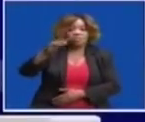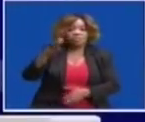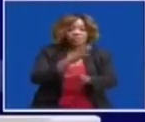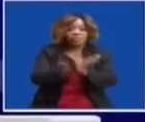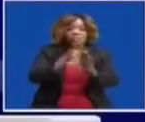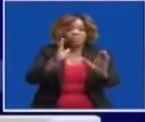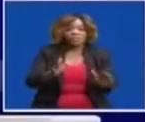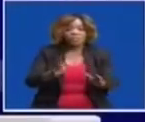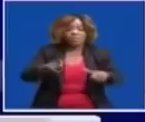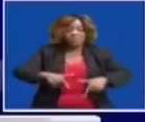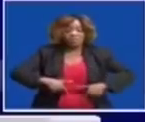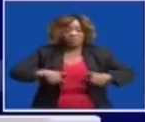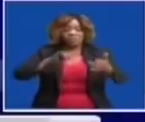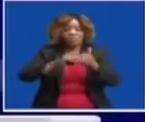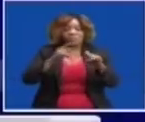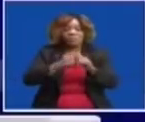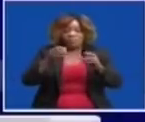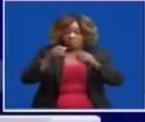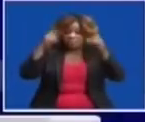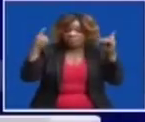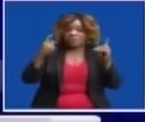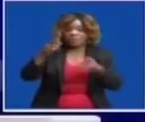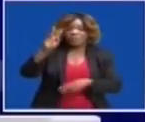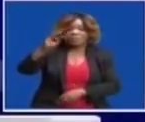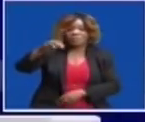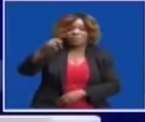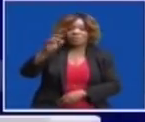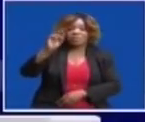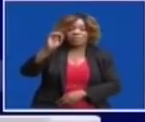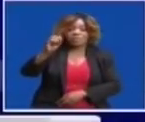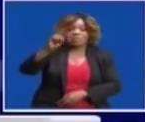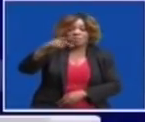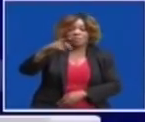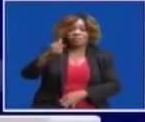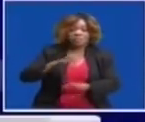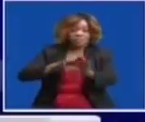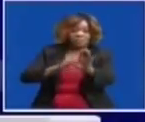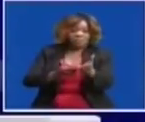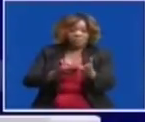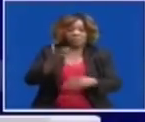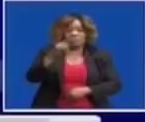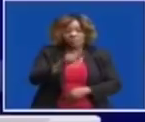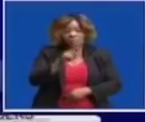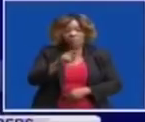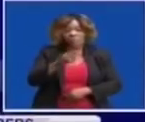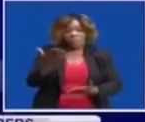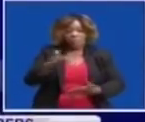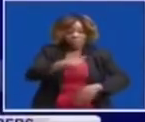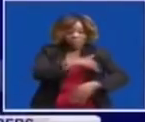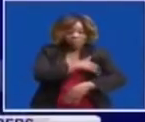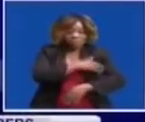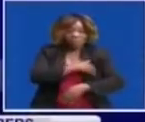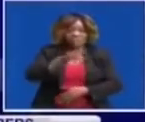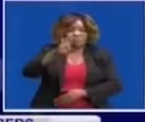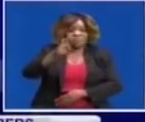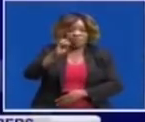Zambians living in South Africa are shocked with Mr. Mtonga's sudden death. He says late Mr. Mtonga and his wife